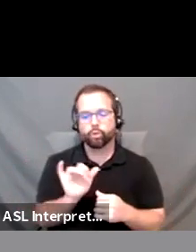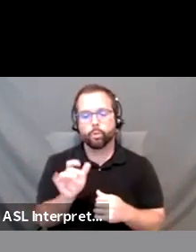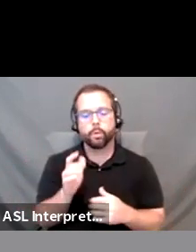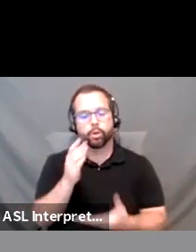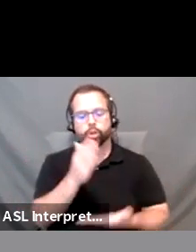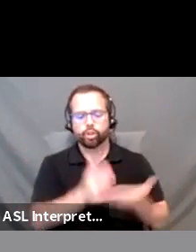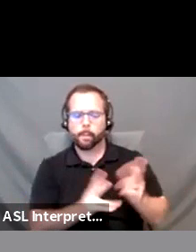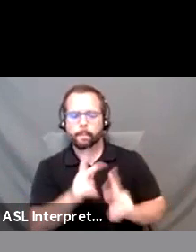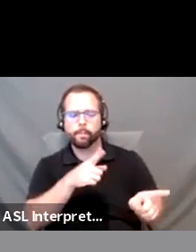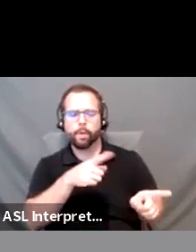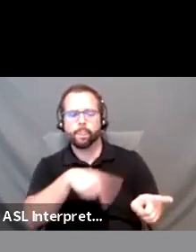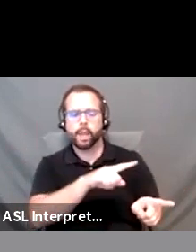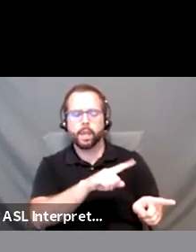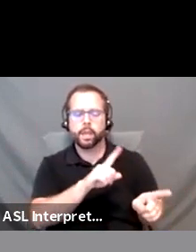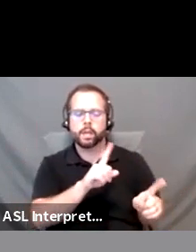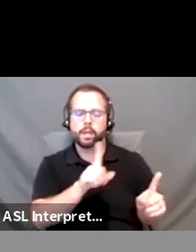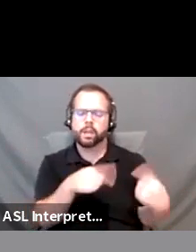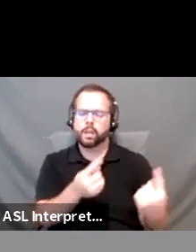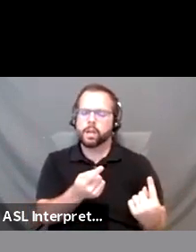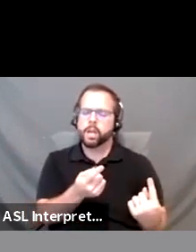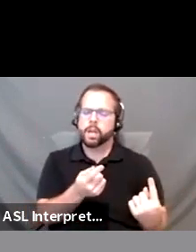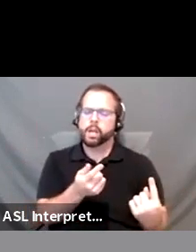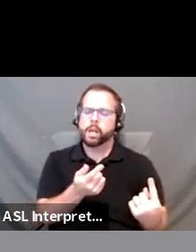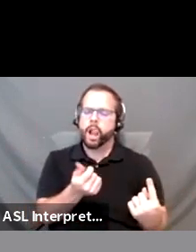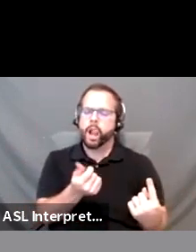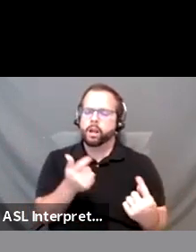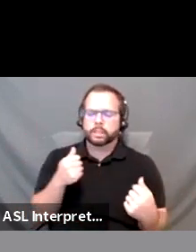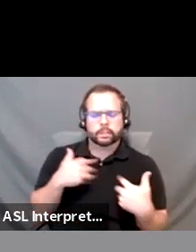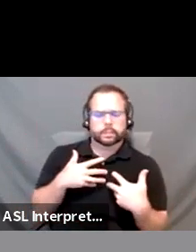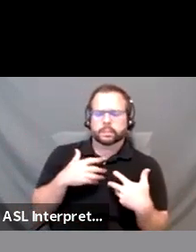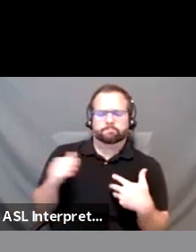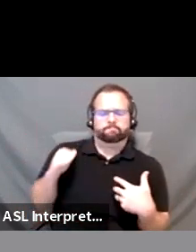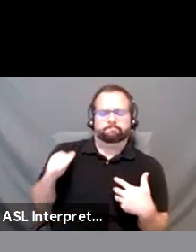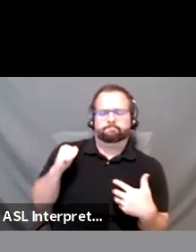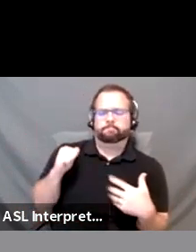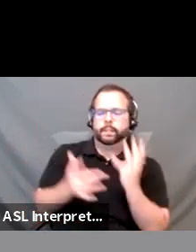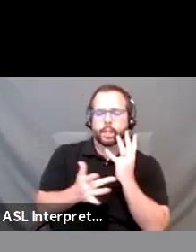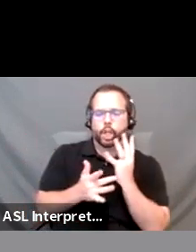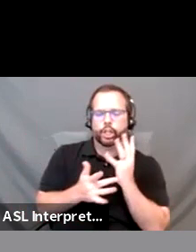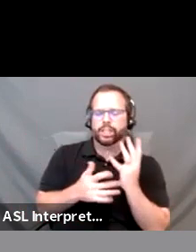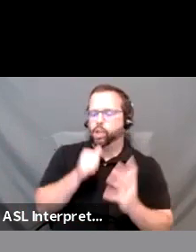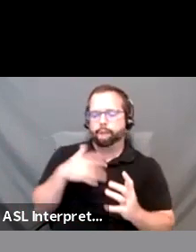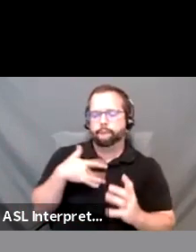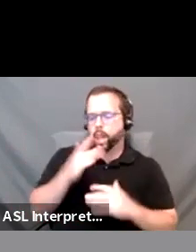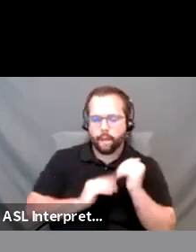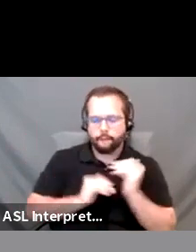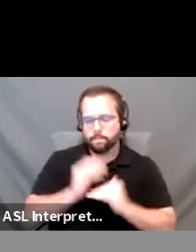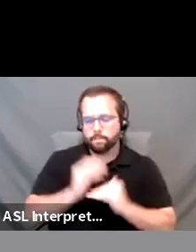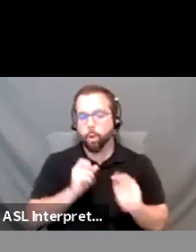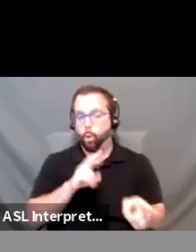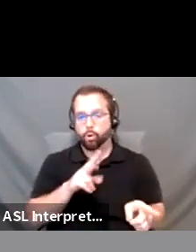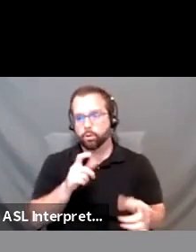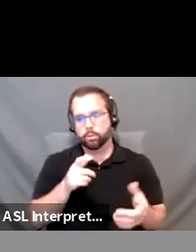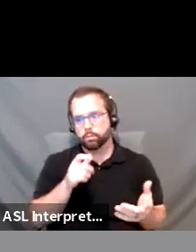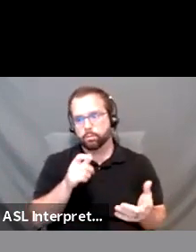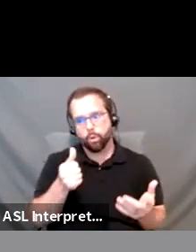little scared of technology, have not really wanted to jump into it, aren't comfortable with it, or maybe just don't have the knowledge